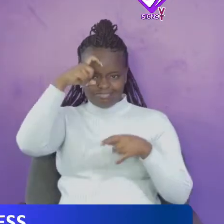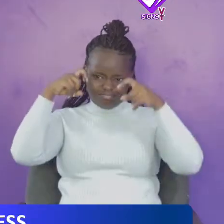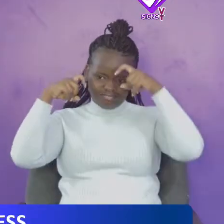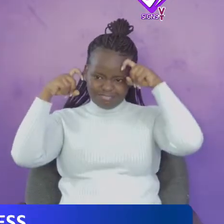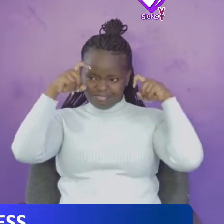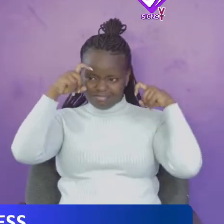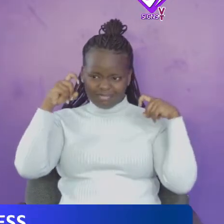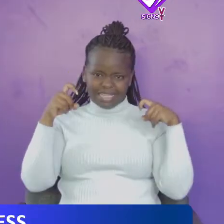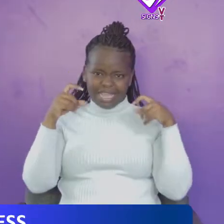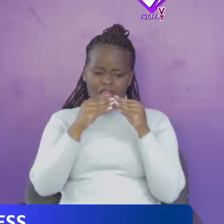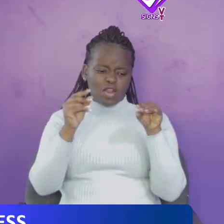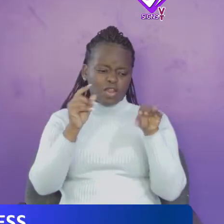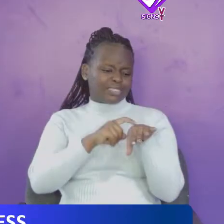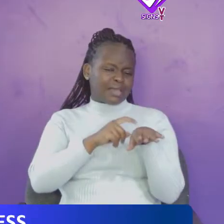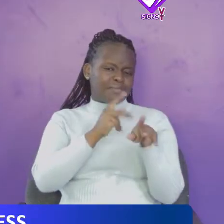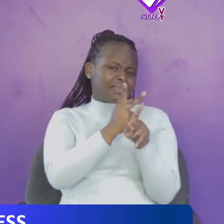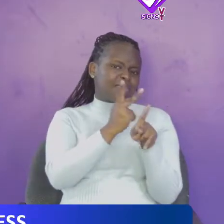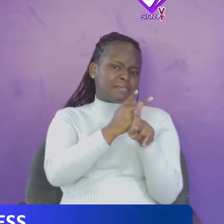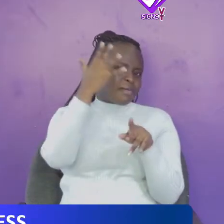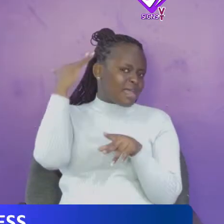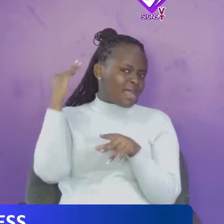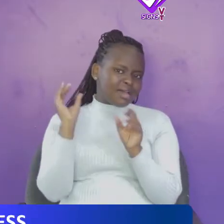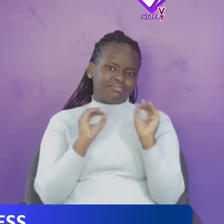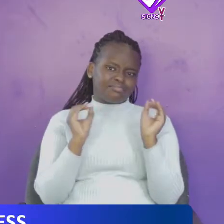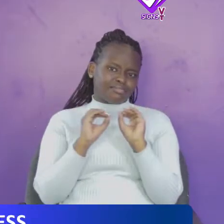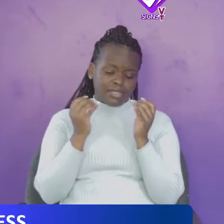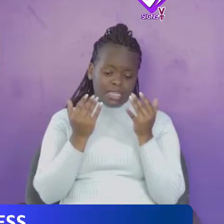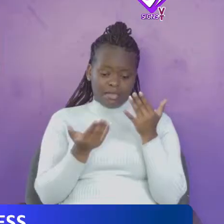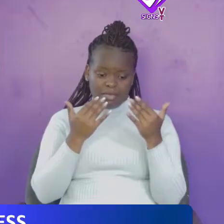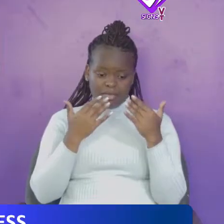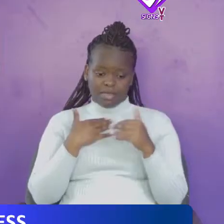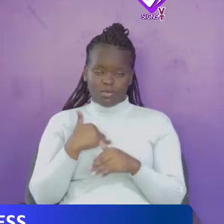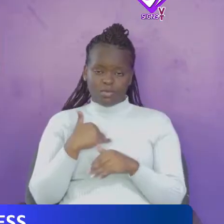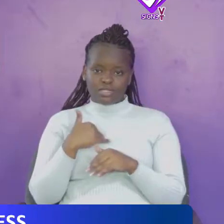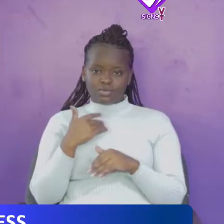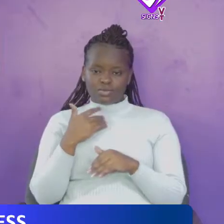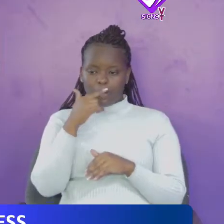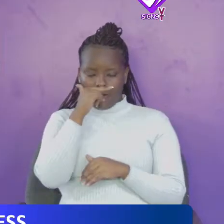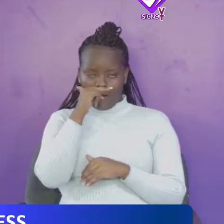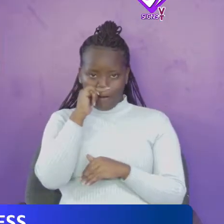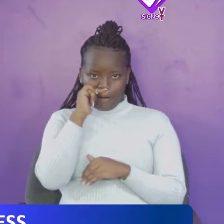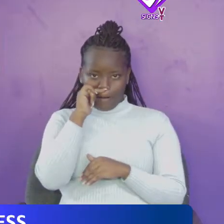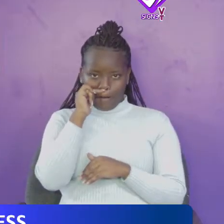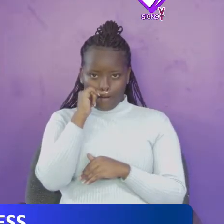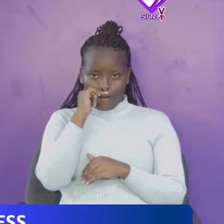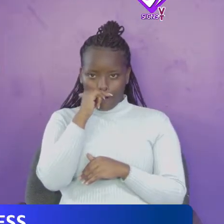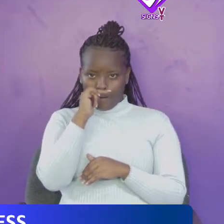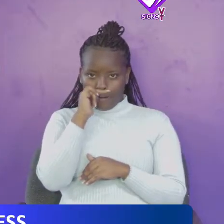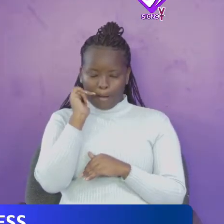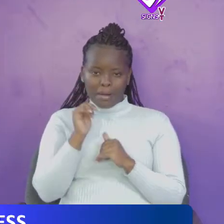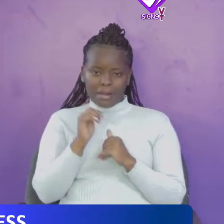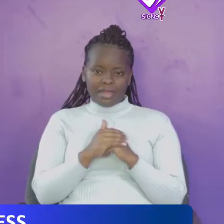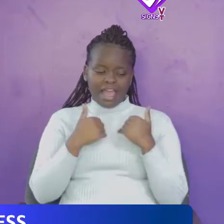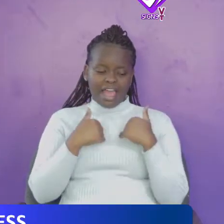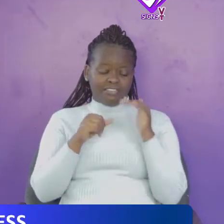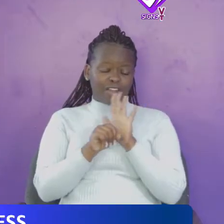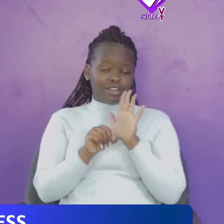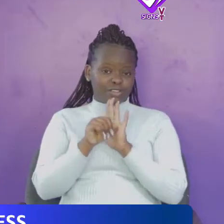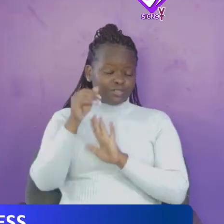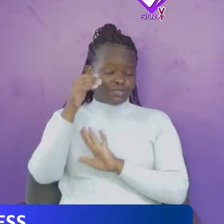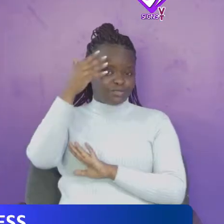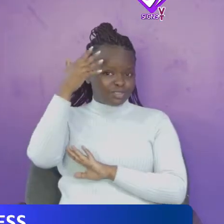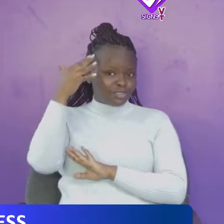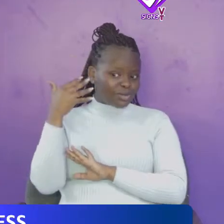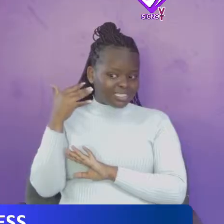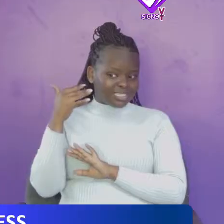long. Maybe if you want to blow out your hair, relax your hair, and you're having excessive sweating of the scalp, it